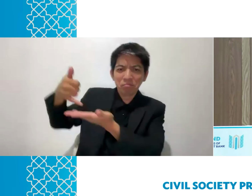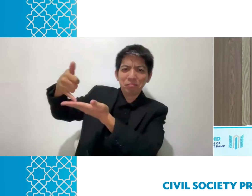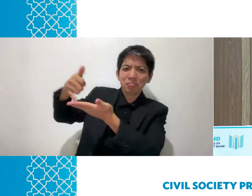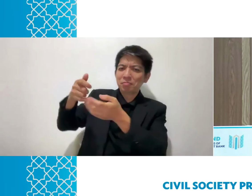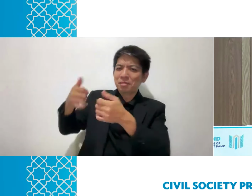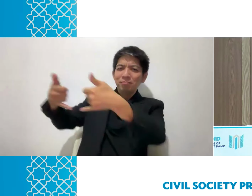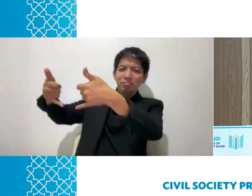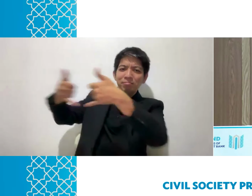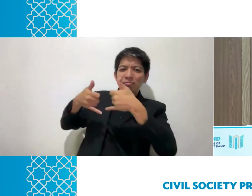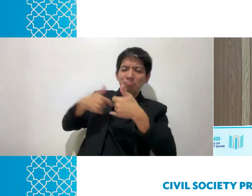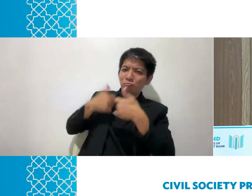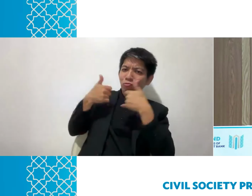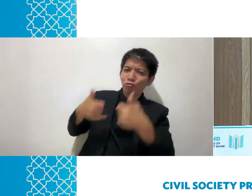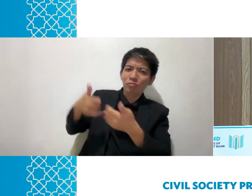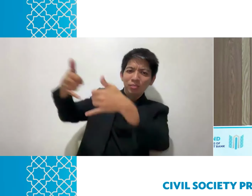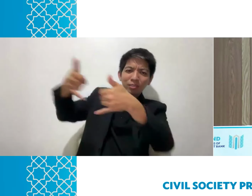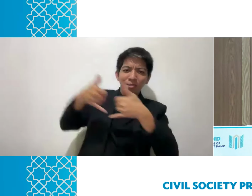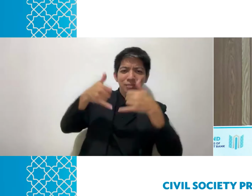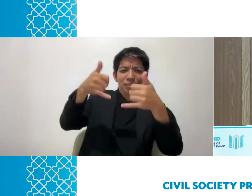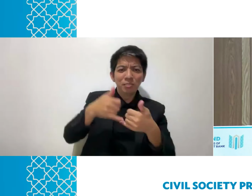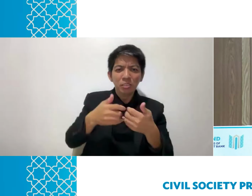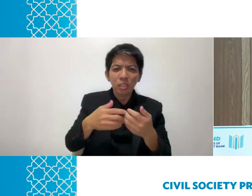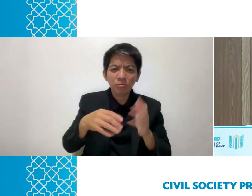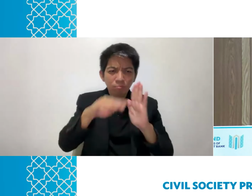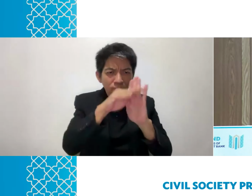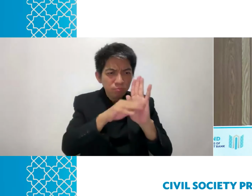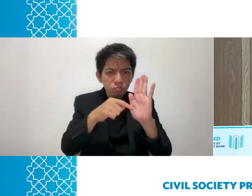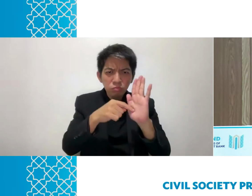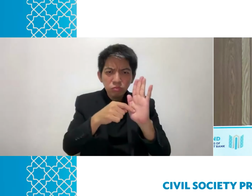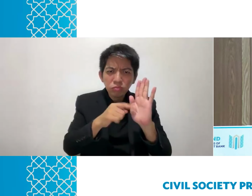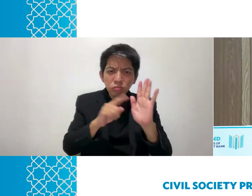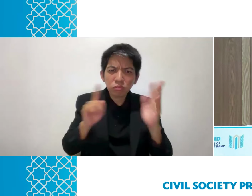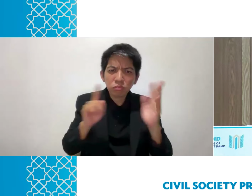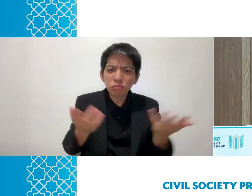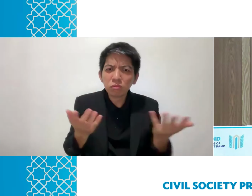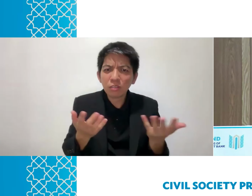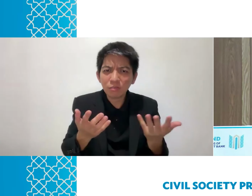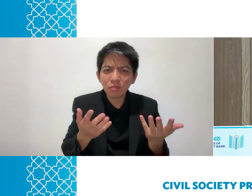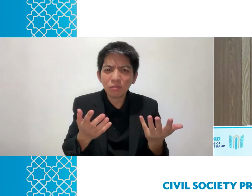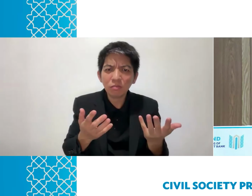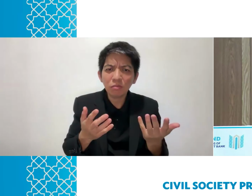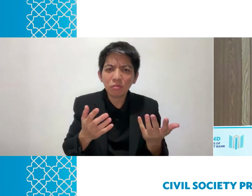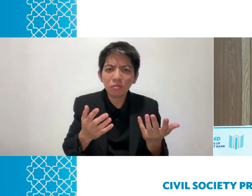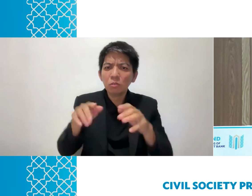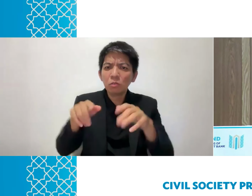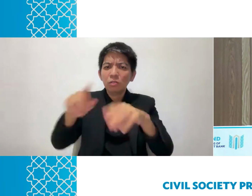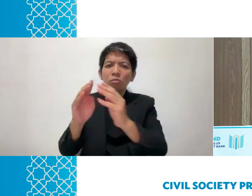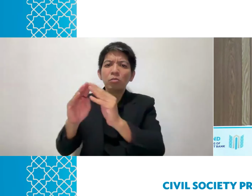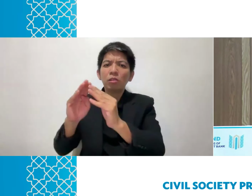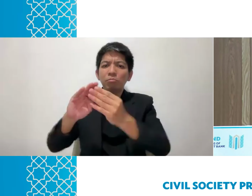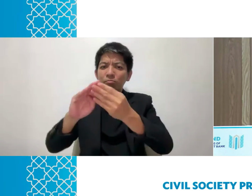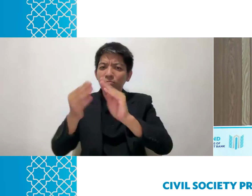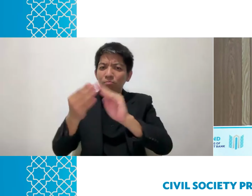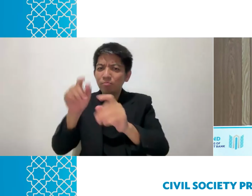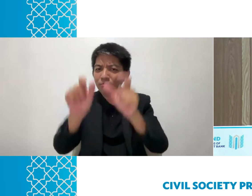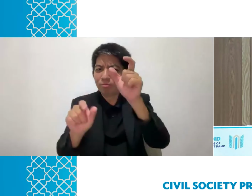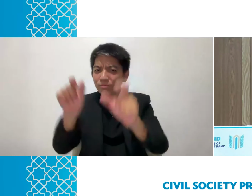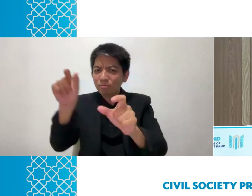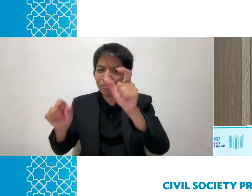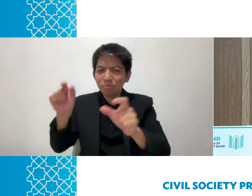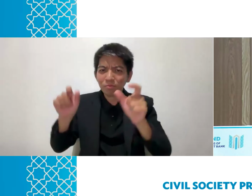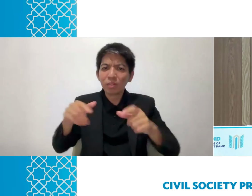and design, community consultation, and innovation entrepreneurship for young people. So we want to bring some of those lessons to